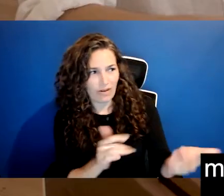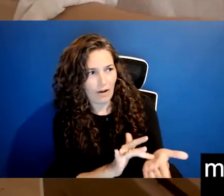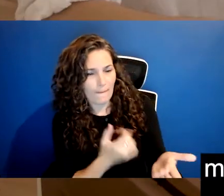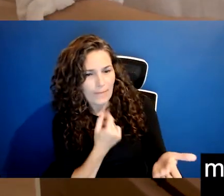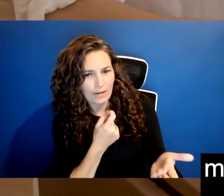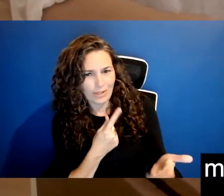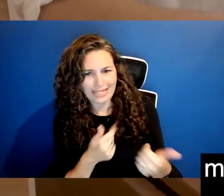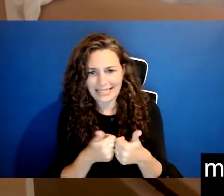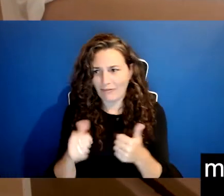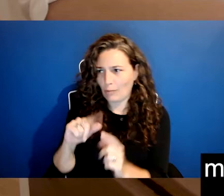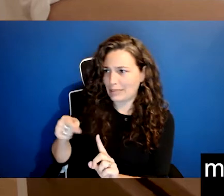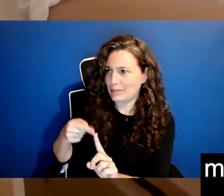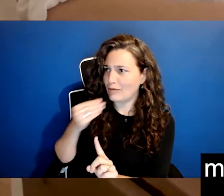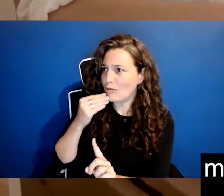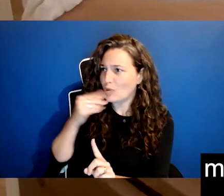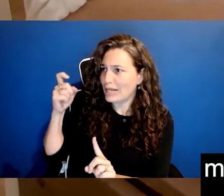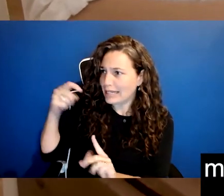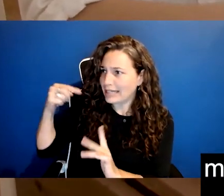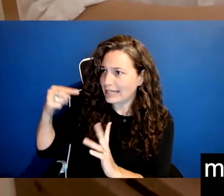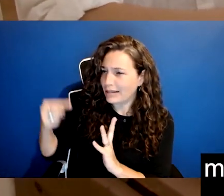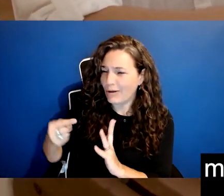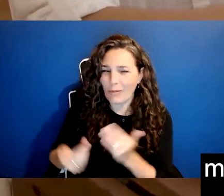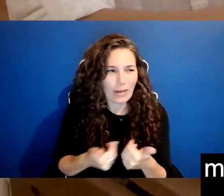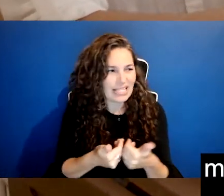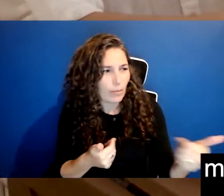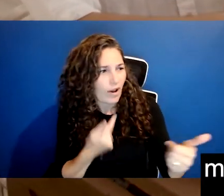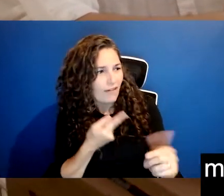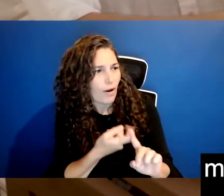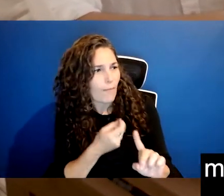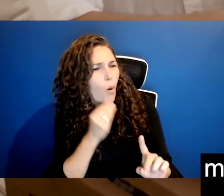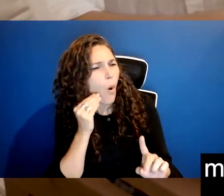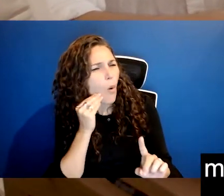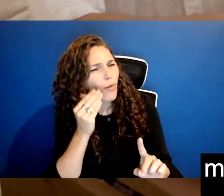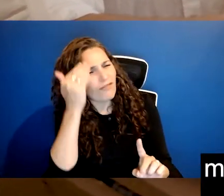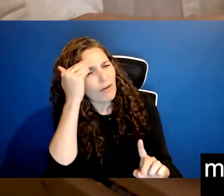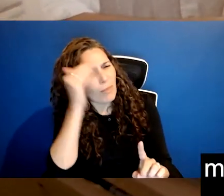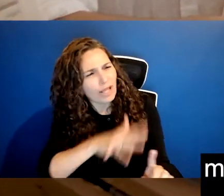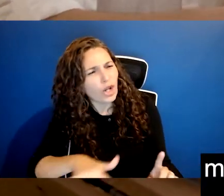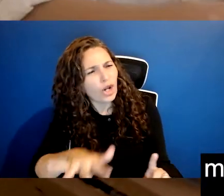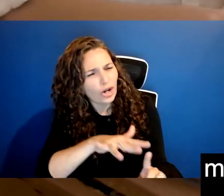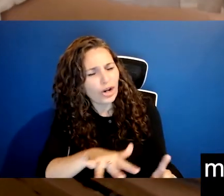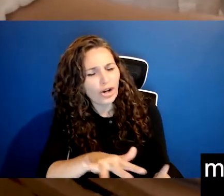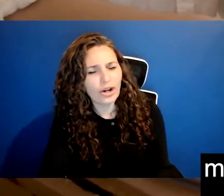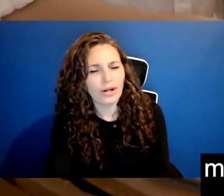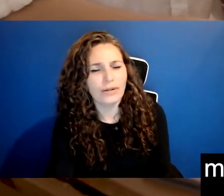you must eat, or your home and other familiar places.